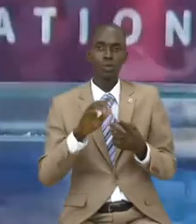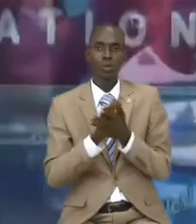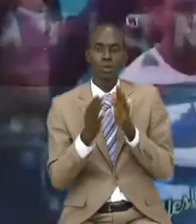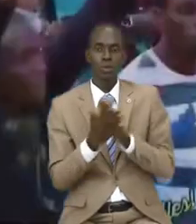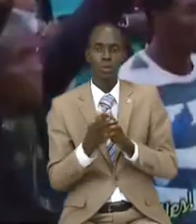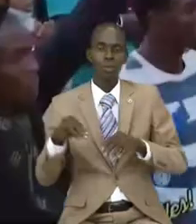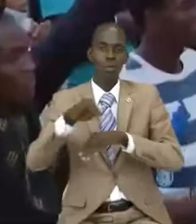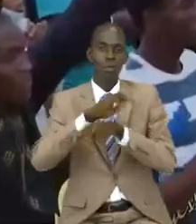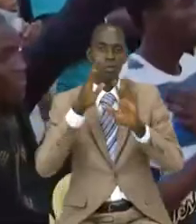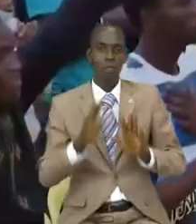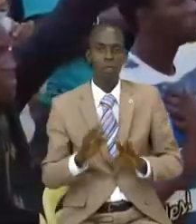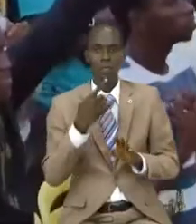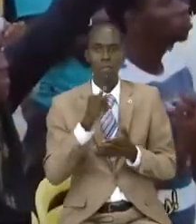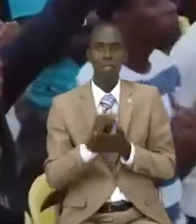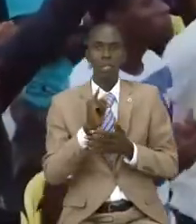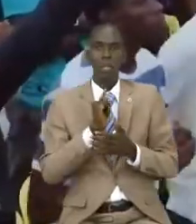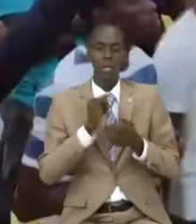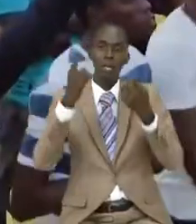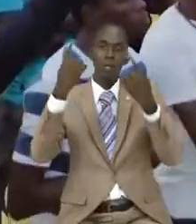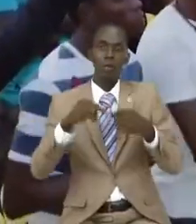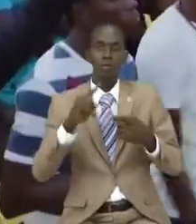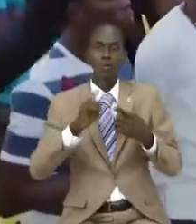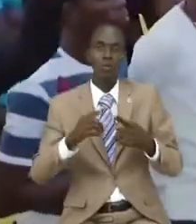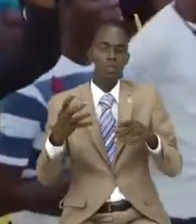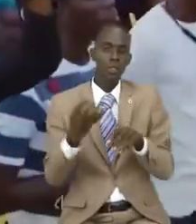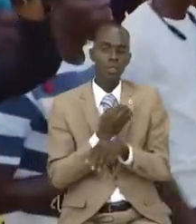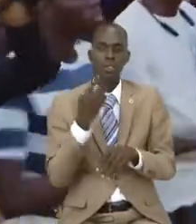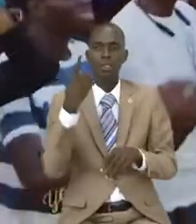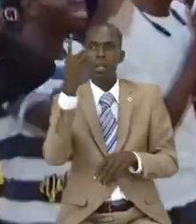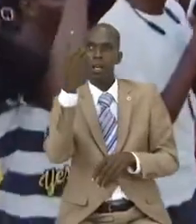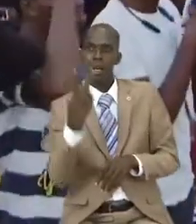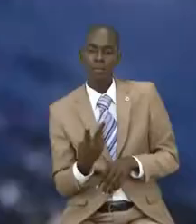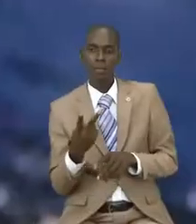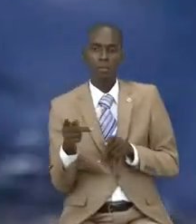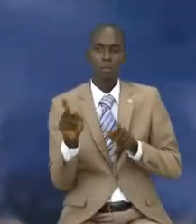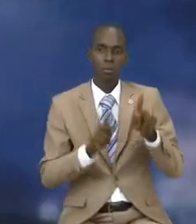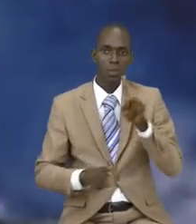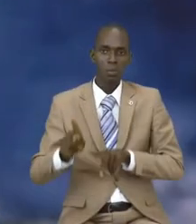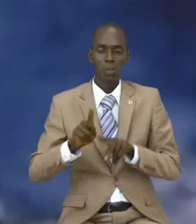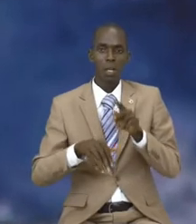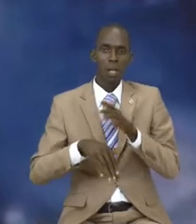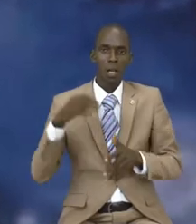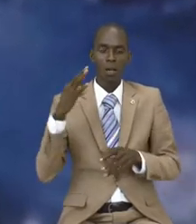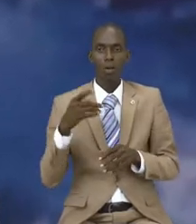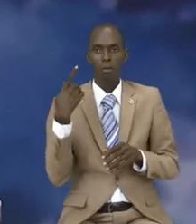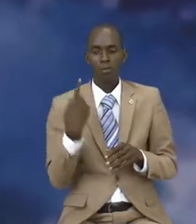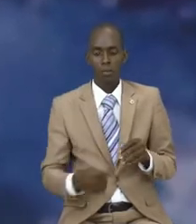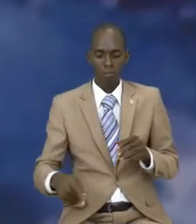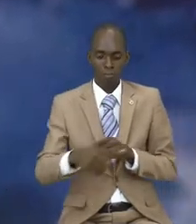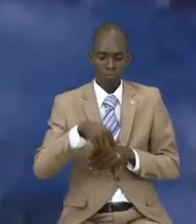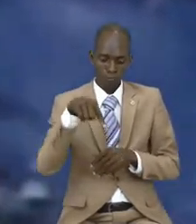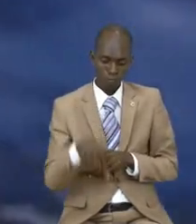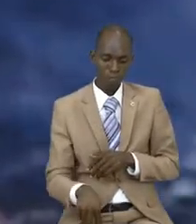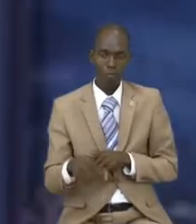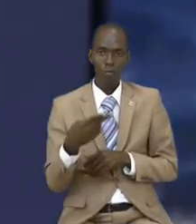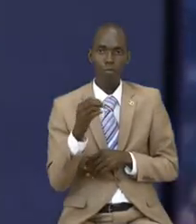I come to take mediocres out of the dungeon of failure, and